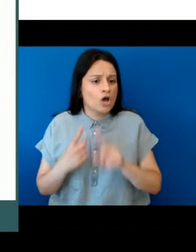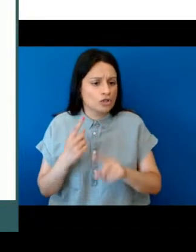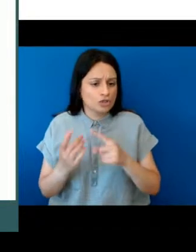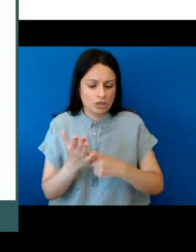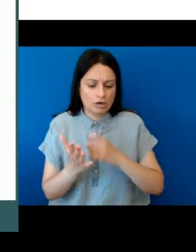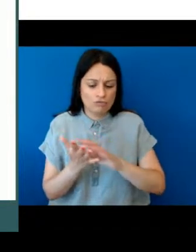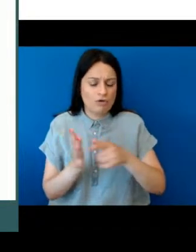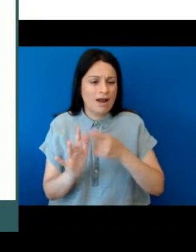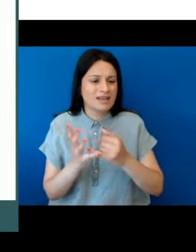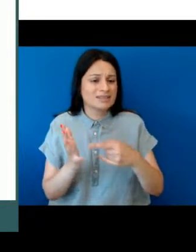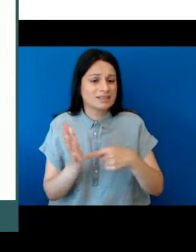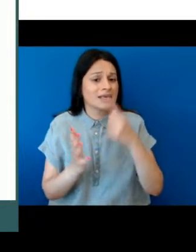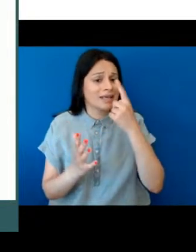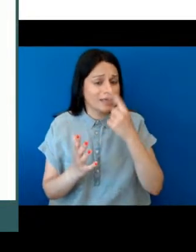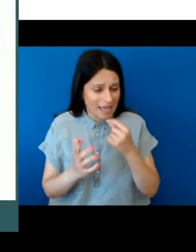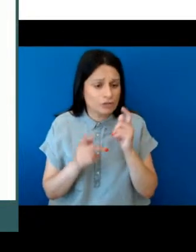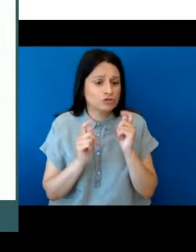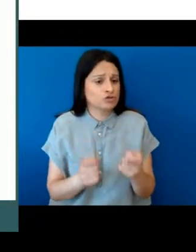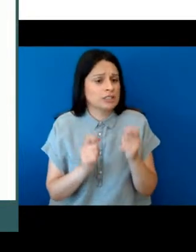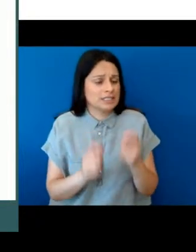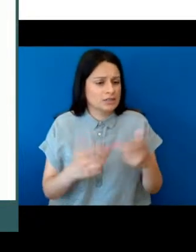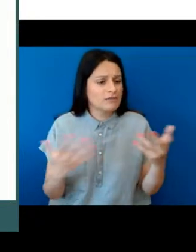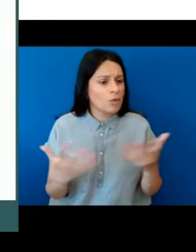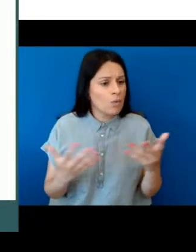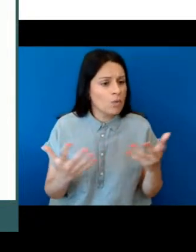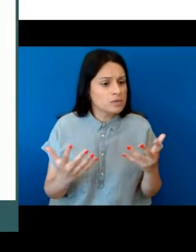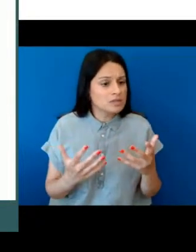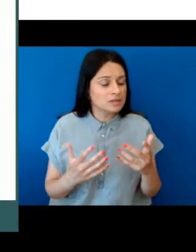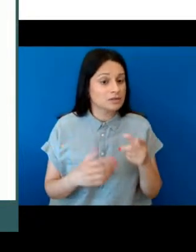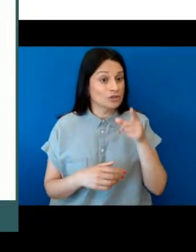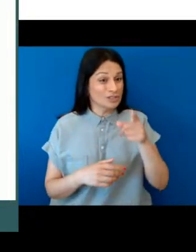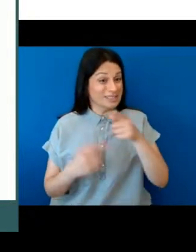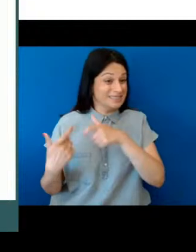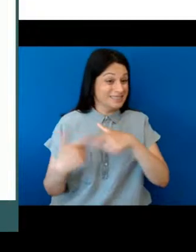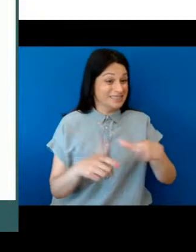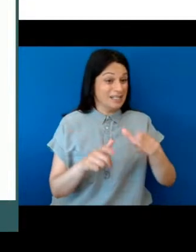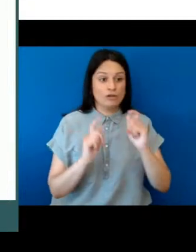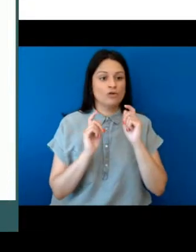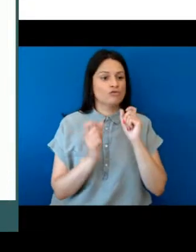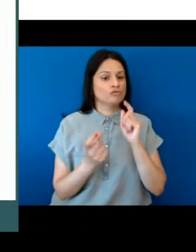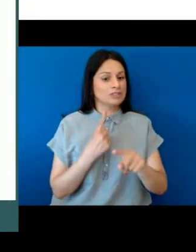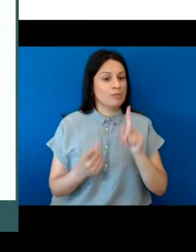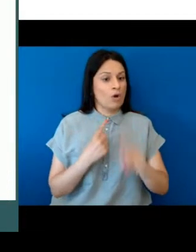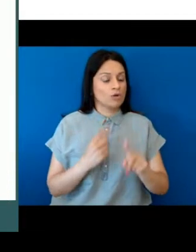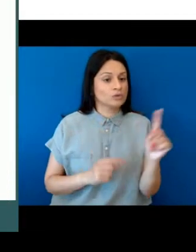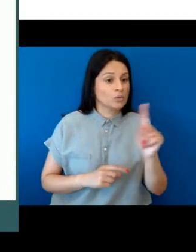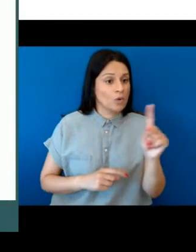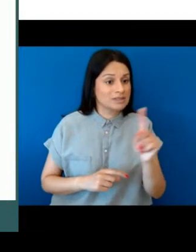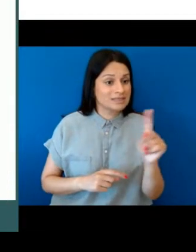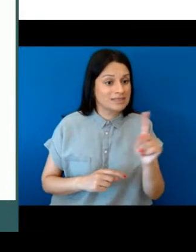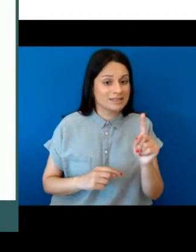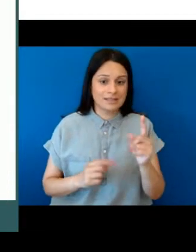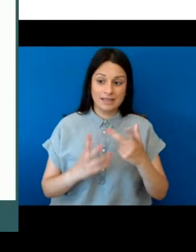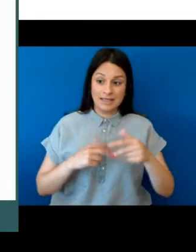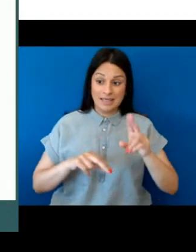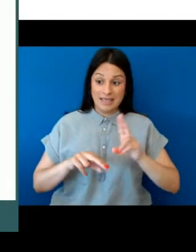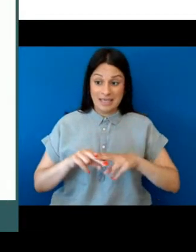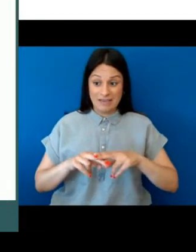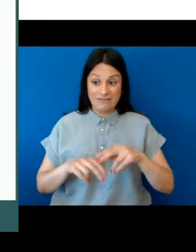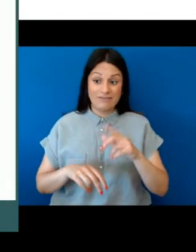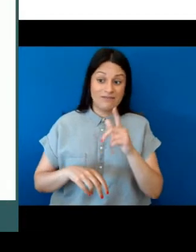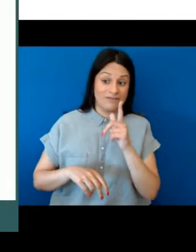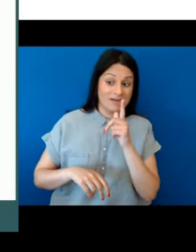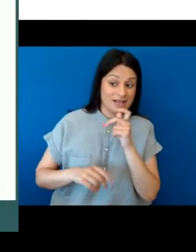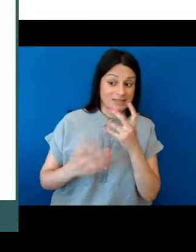pharmacotherapy. But she could still respond to immunotherapy if her asthma is not too severe, if her FEV1 is over 70%.